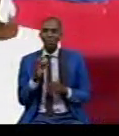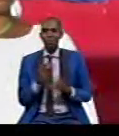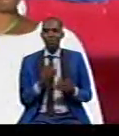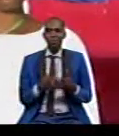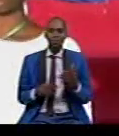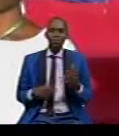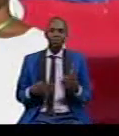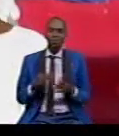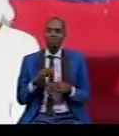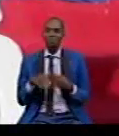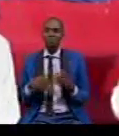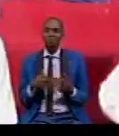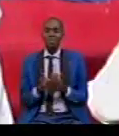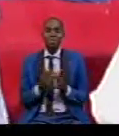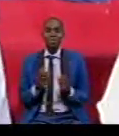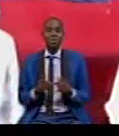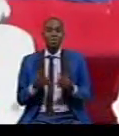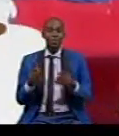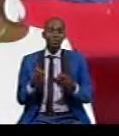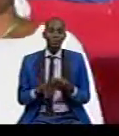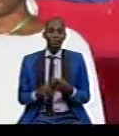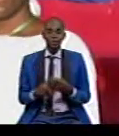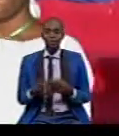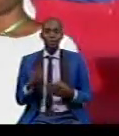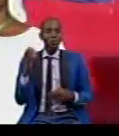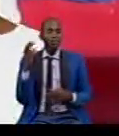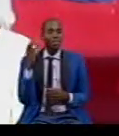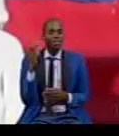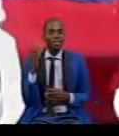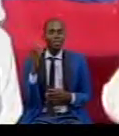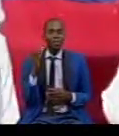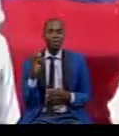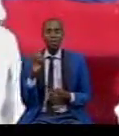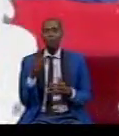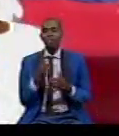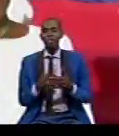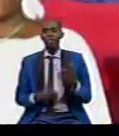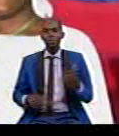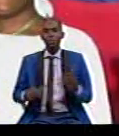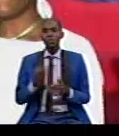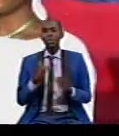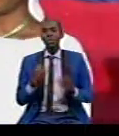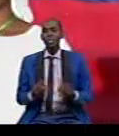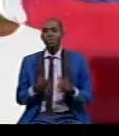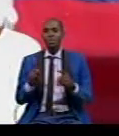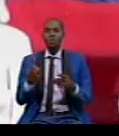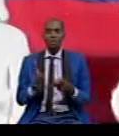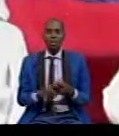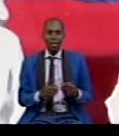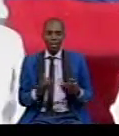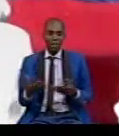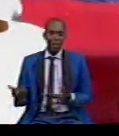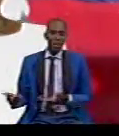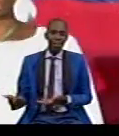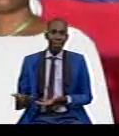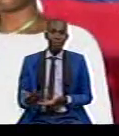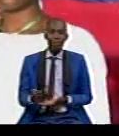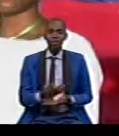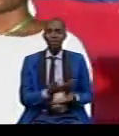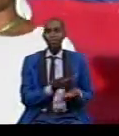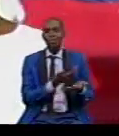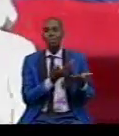in Jesus' name. Once again, I welcome you to the Crusade